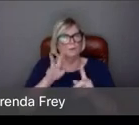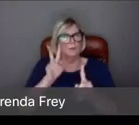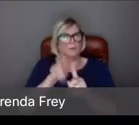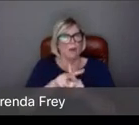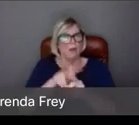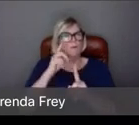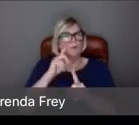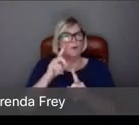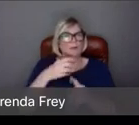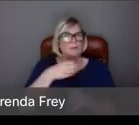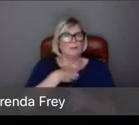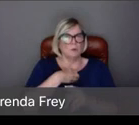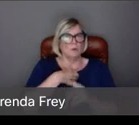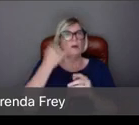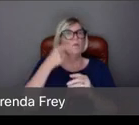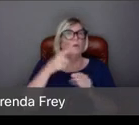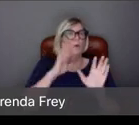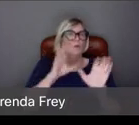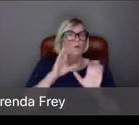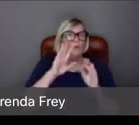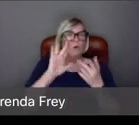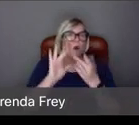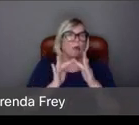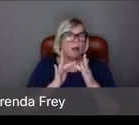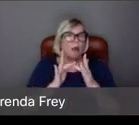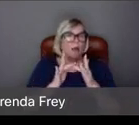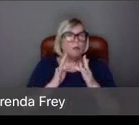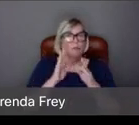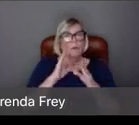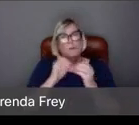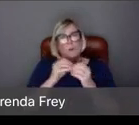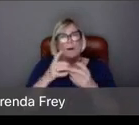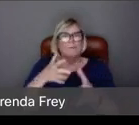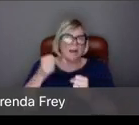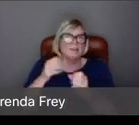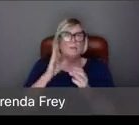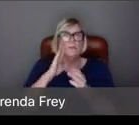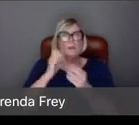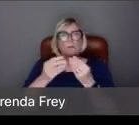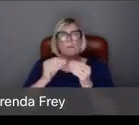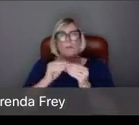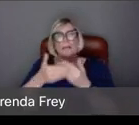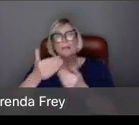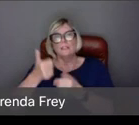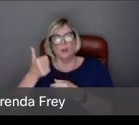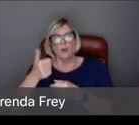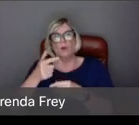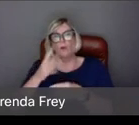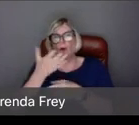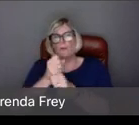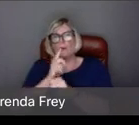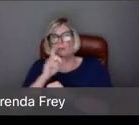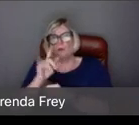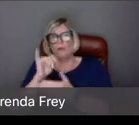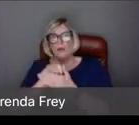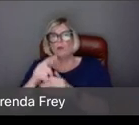So if you're going to do it online, which is obviously going to be faster and a little bit easier, you want to make sure that you